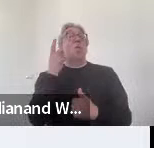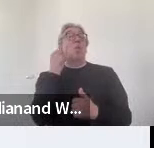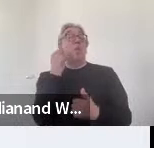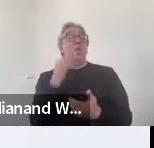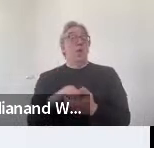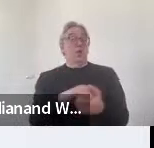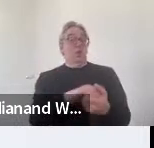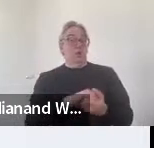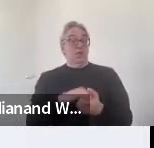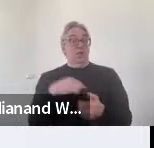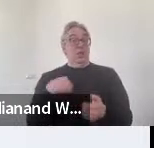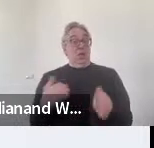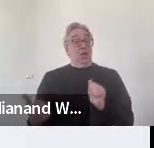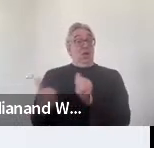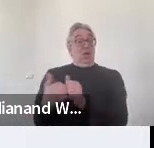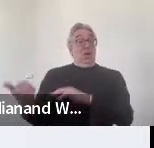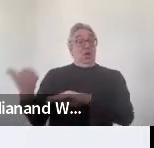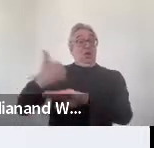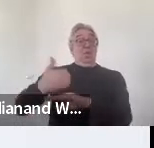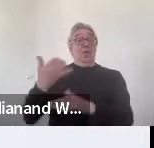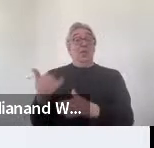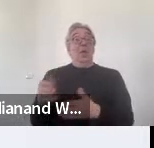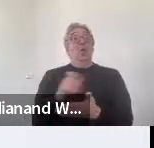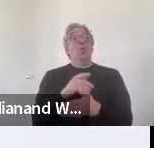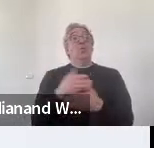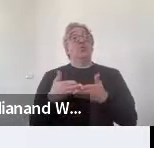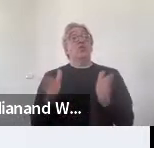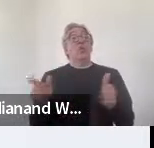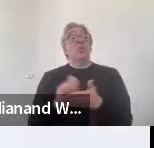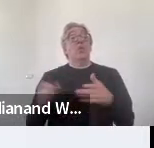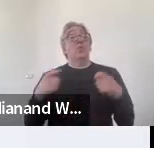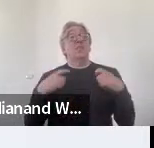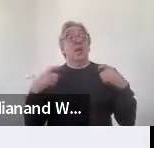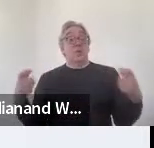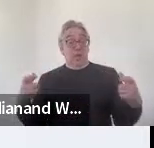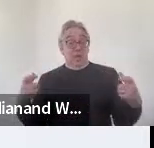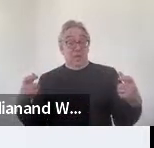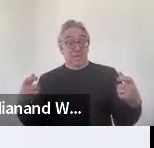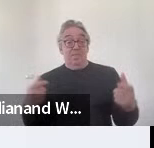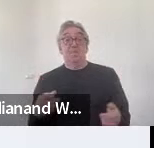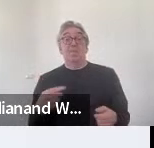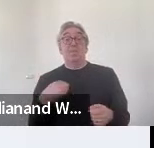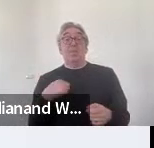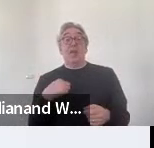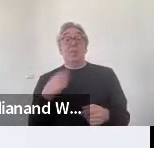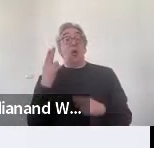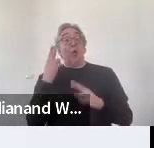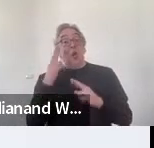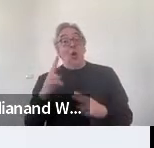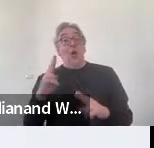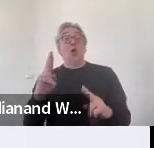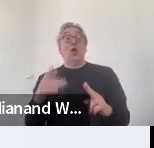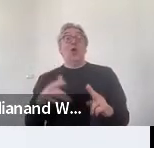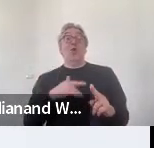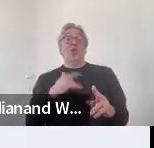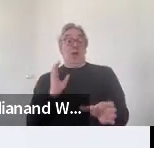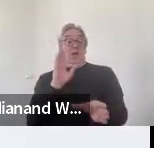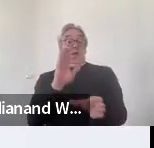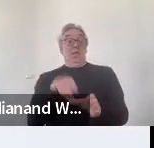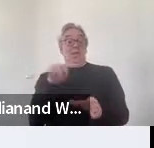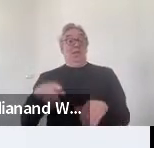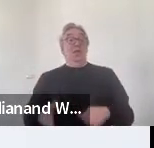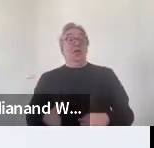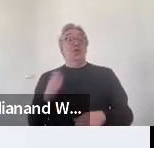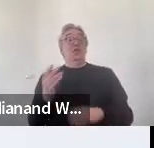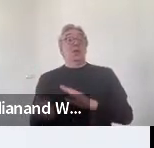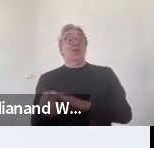am co-founder and now serving as a General Secretary. It's my honor to be a part of this online CRPD side event to